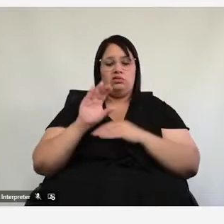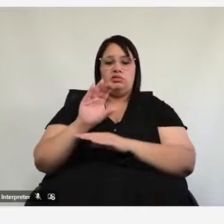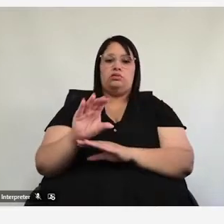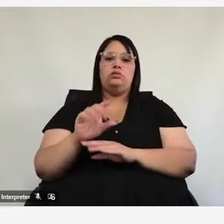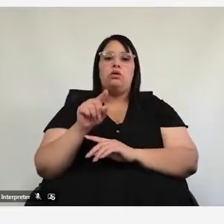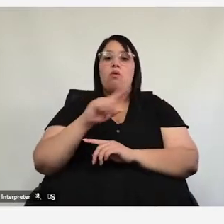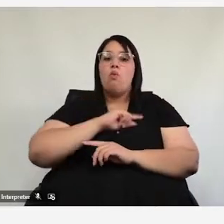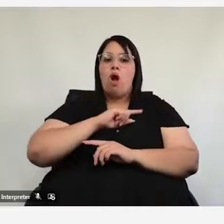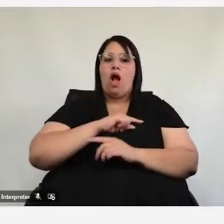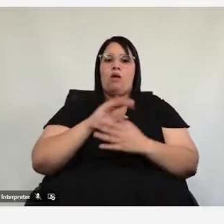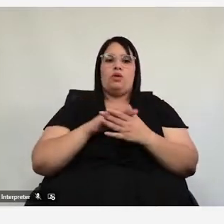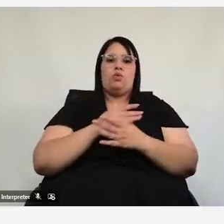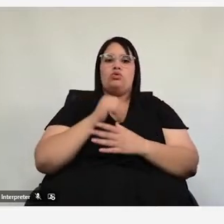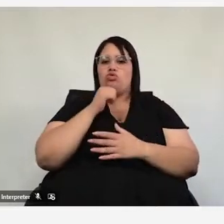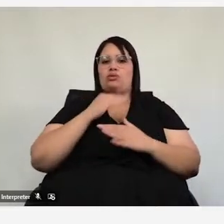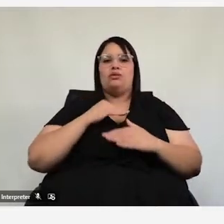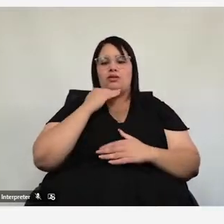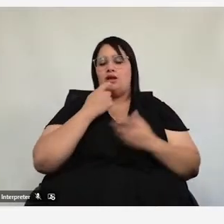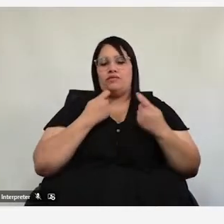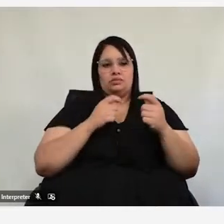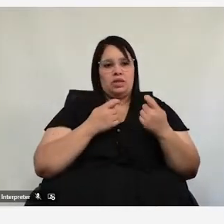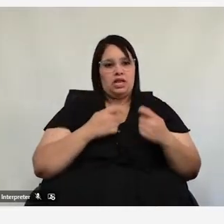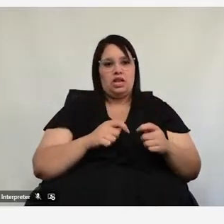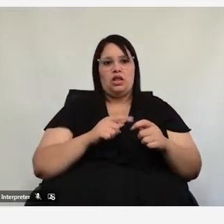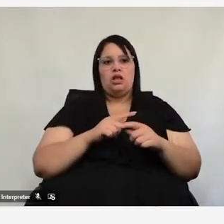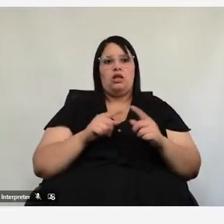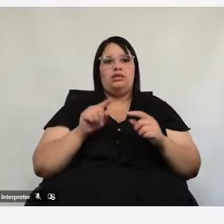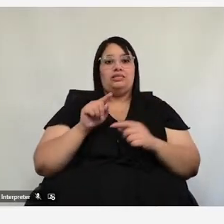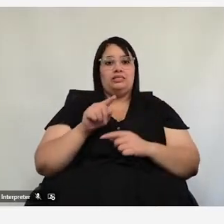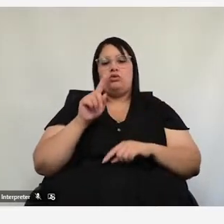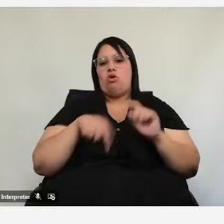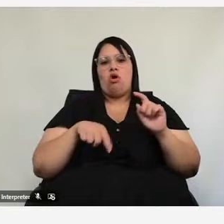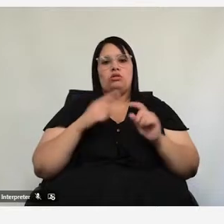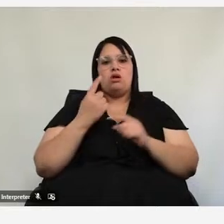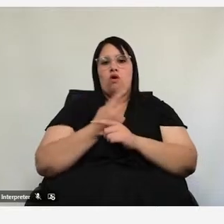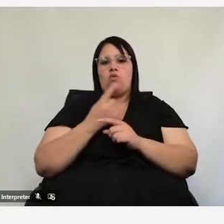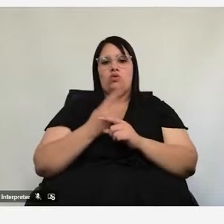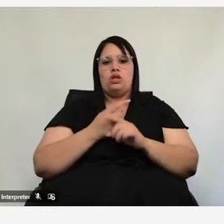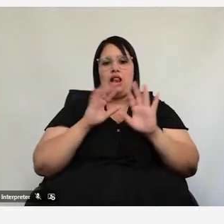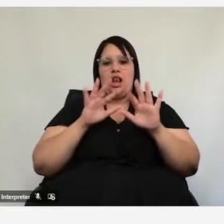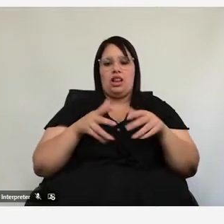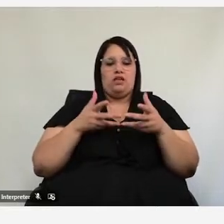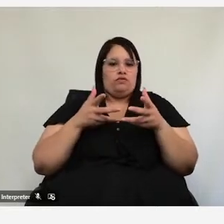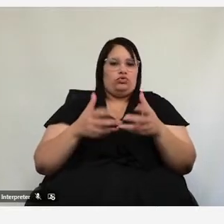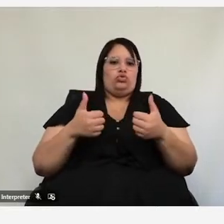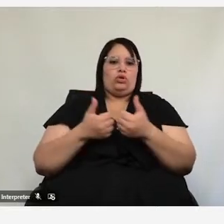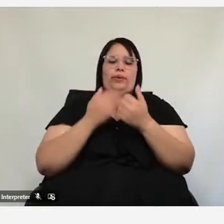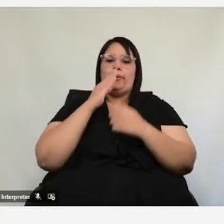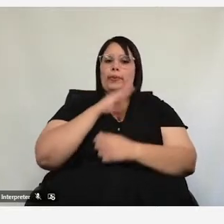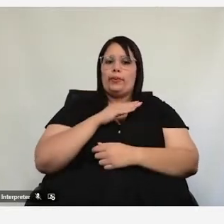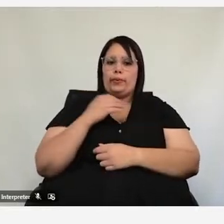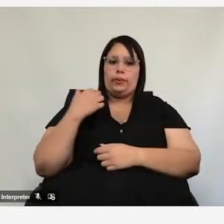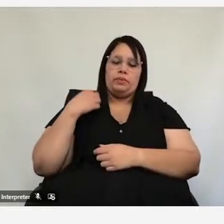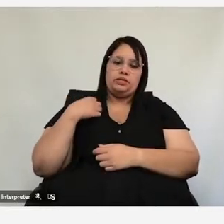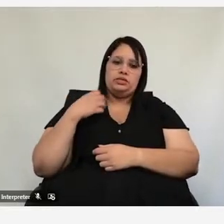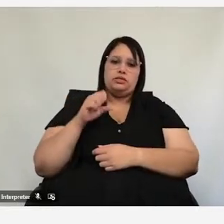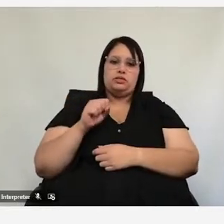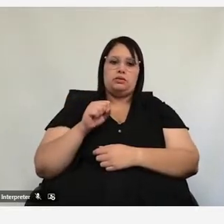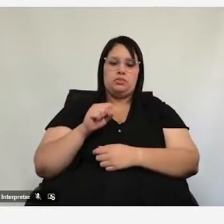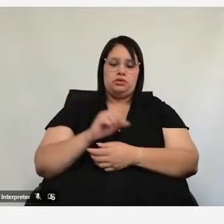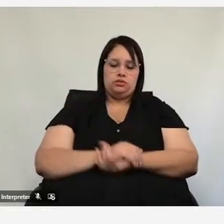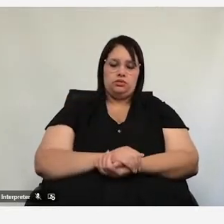due to underspending surely cannot be left unchallenged, Minister Simmers.